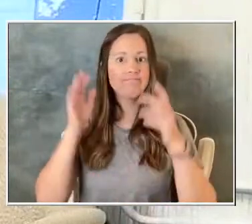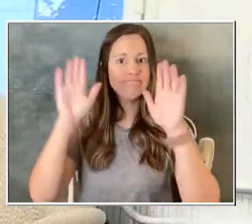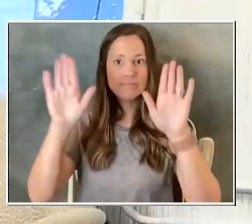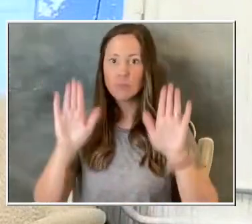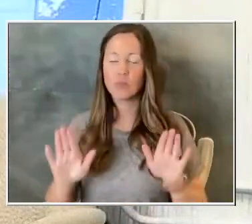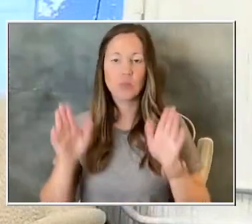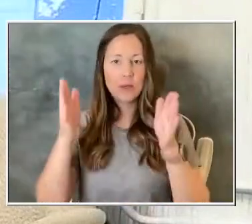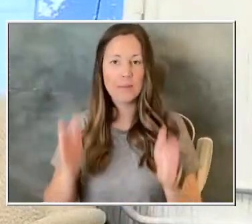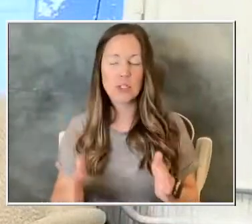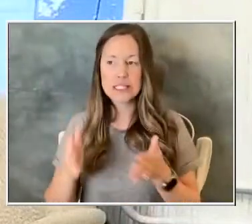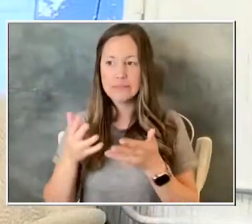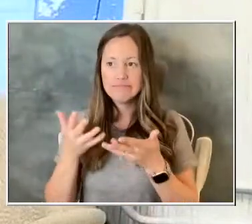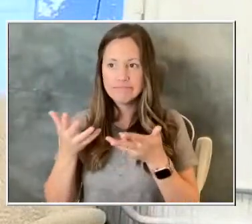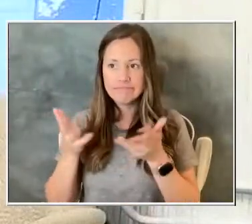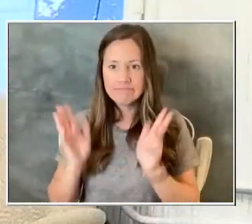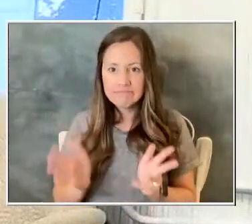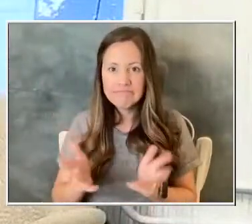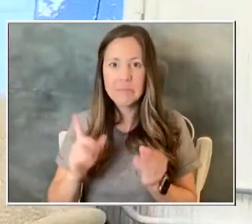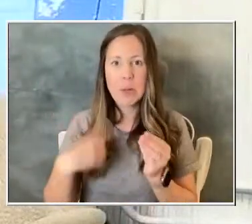and